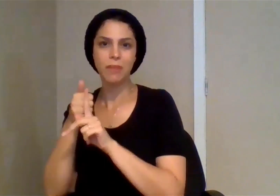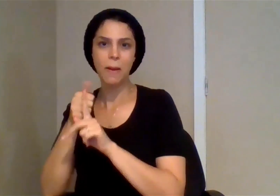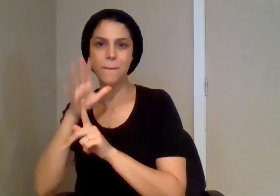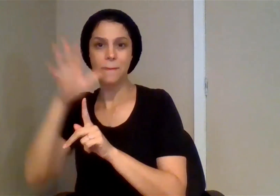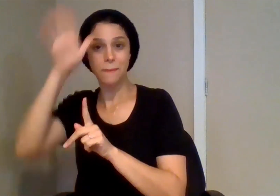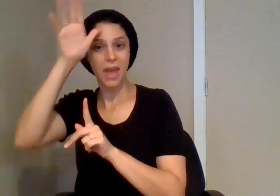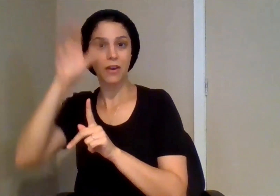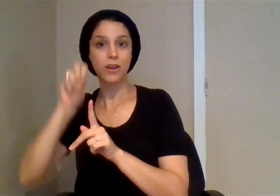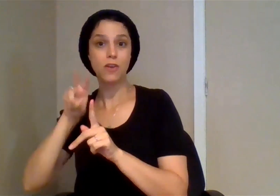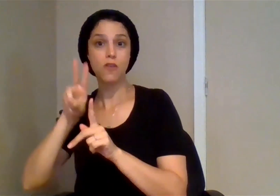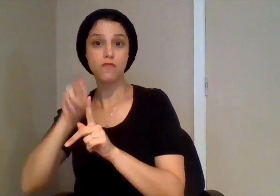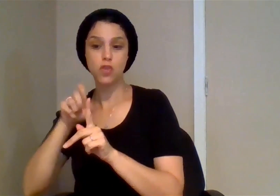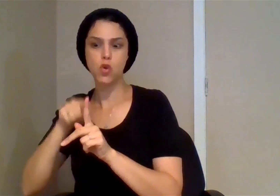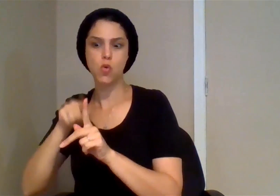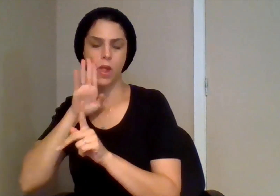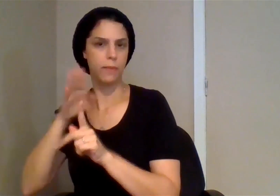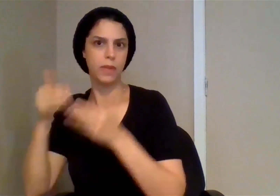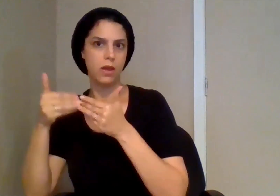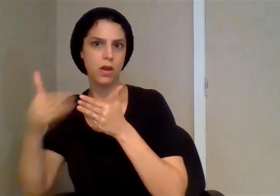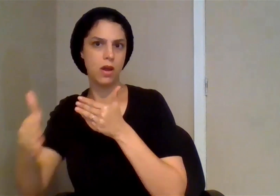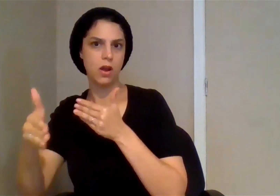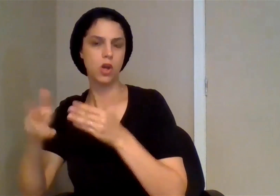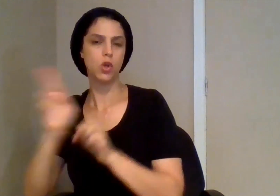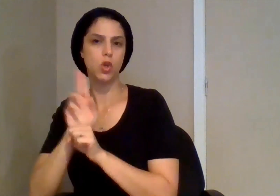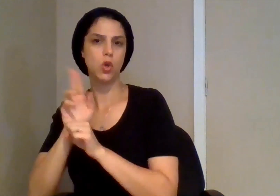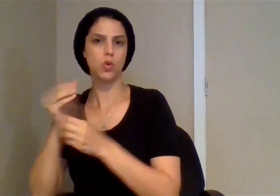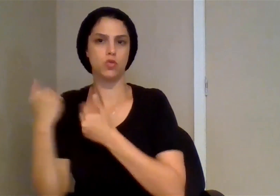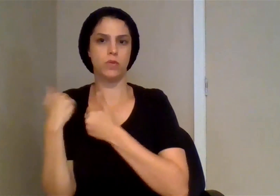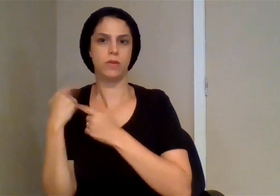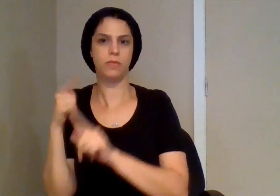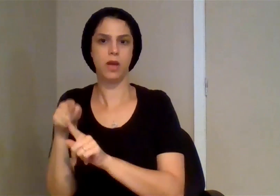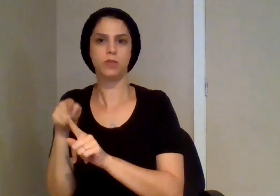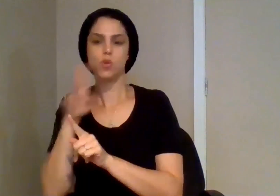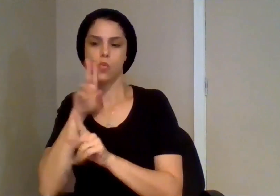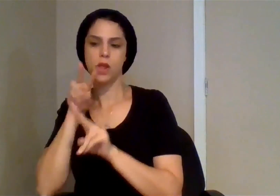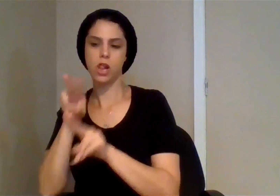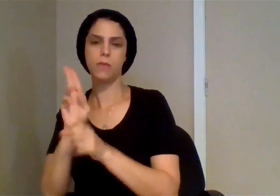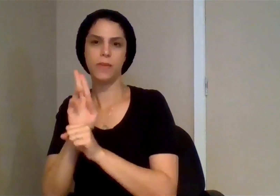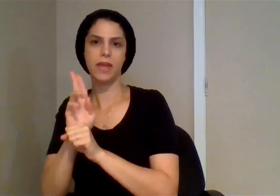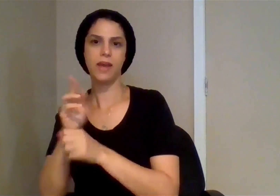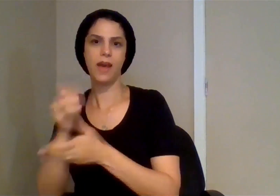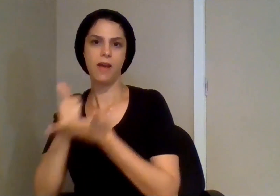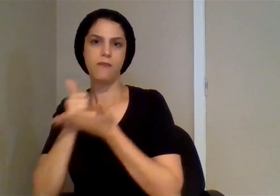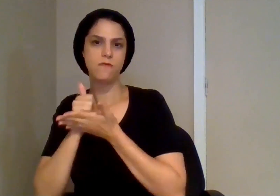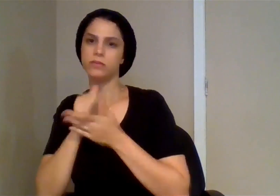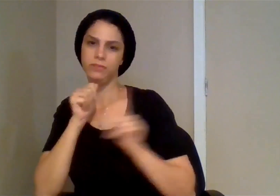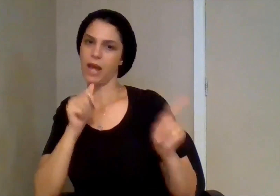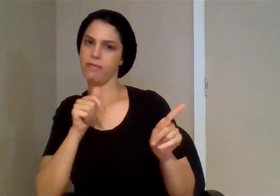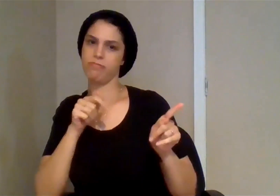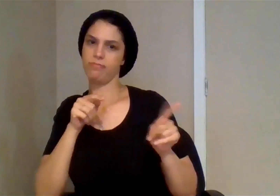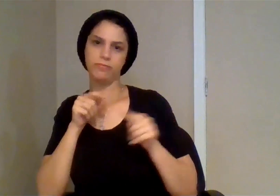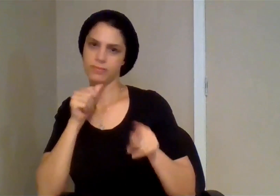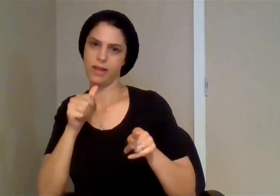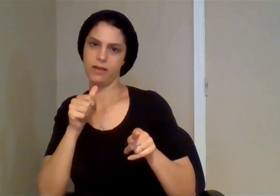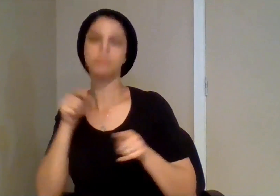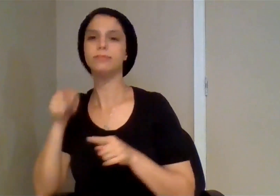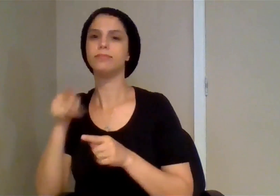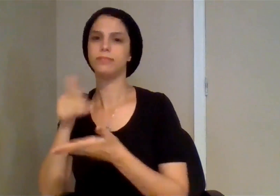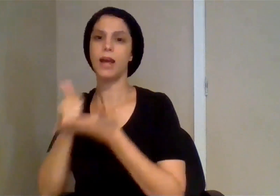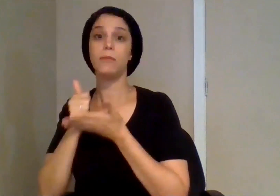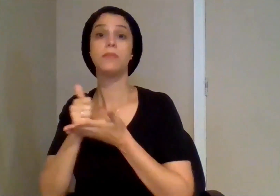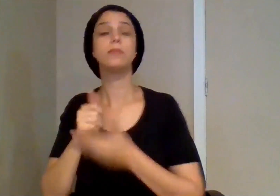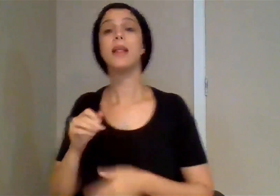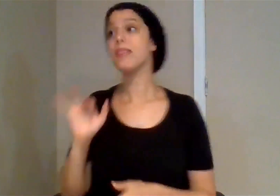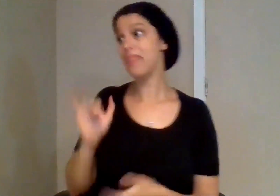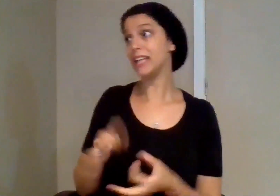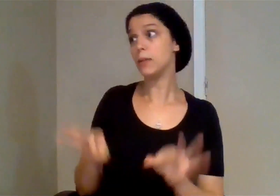ultimately rely on parent view for the view into your student's grade. Yeah, and that's really important to understand,